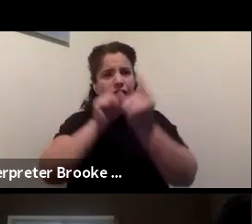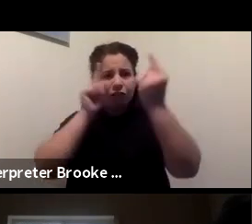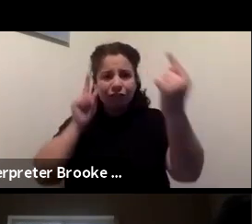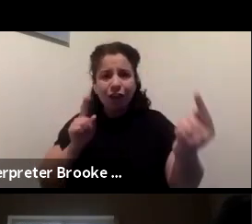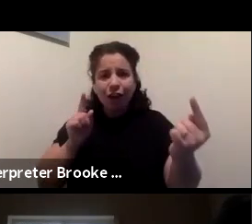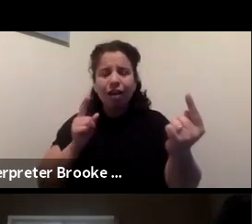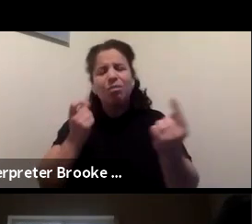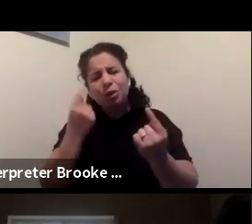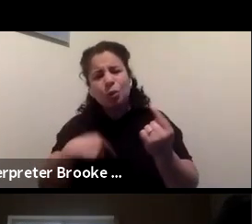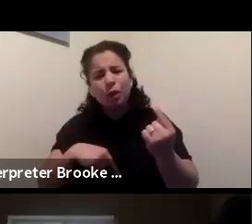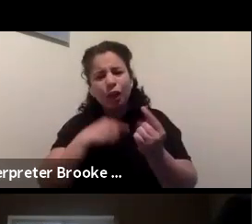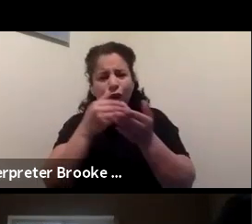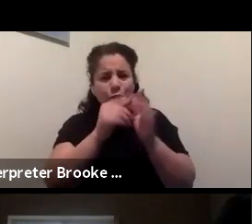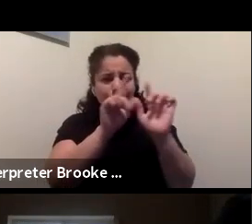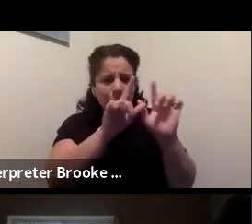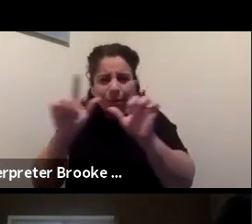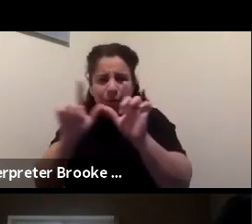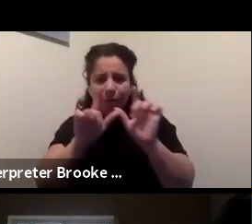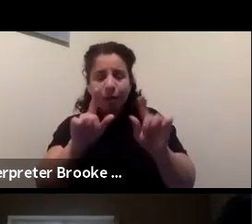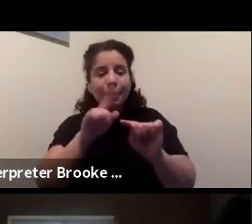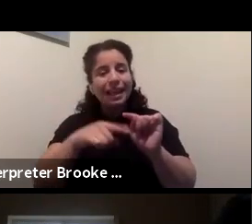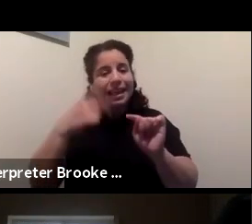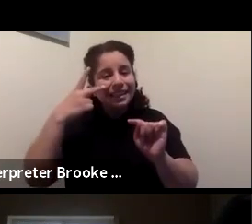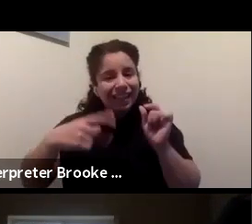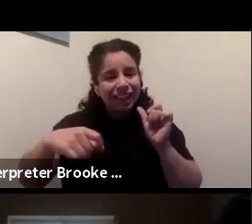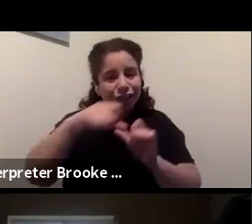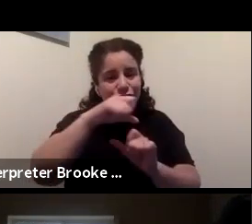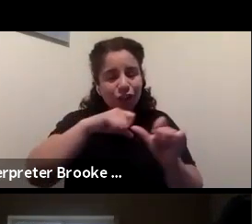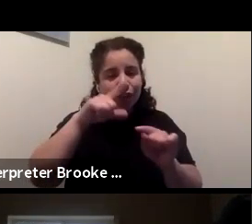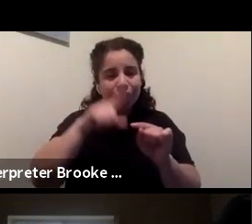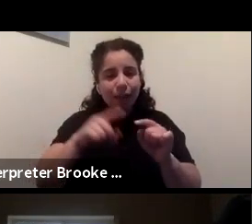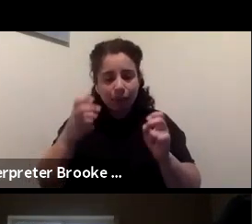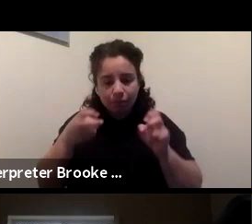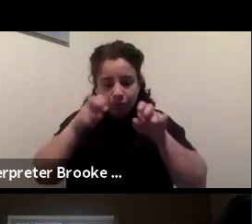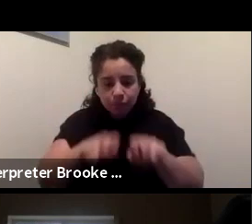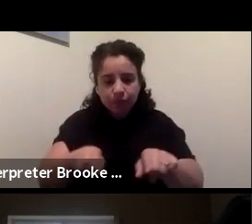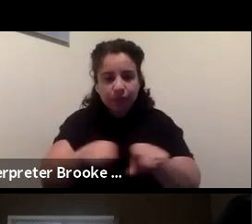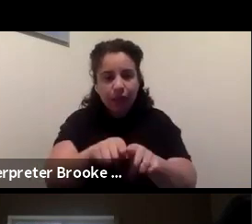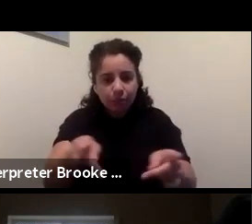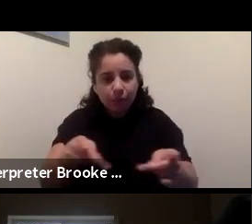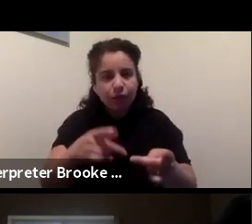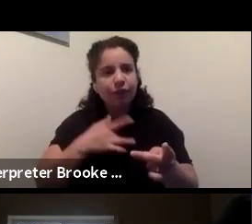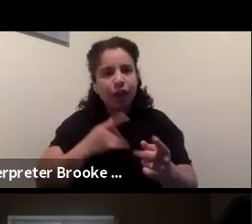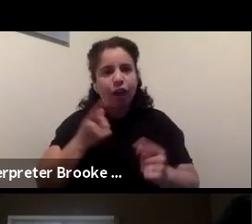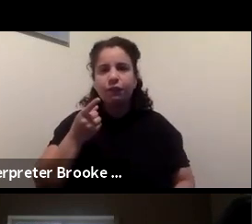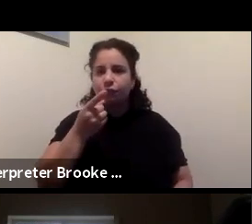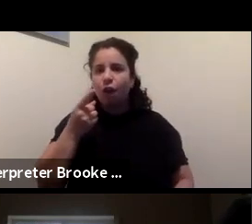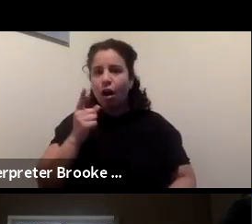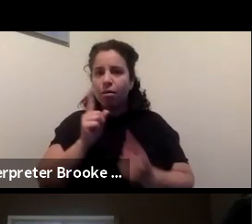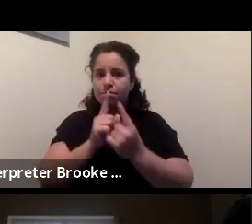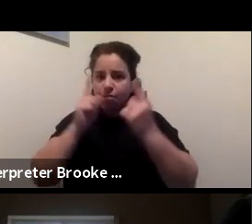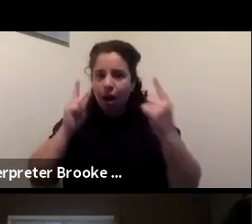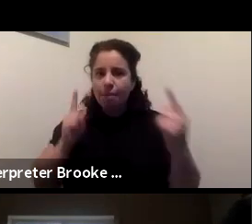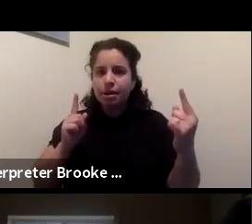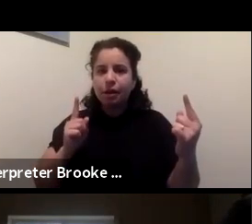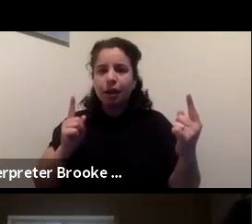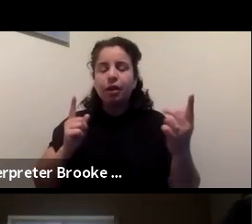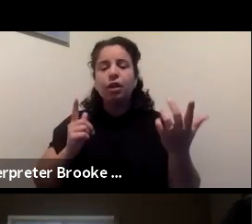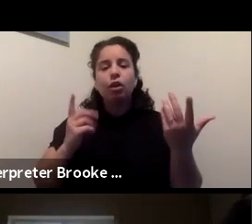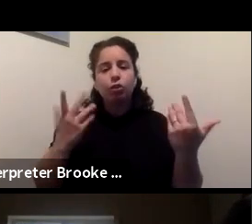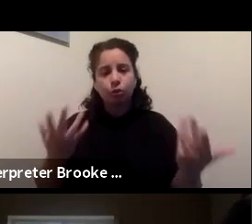to see each other and be with each other in shared space, we are so far from each other. So I think this question of how to